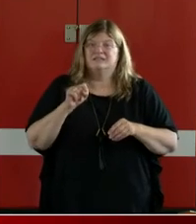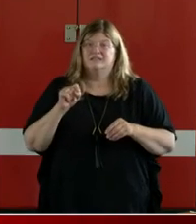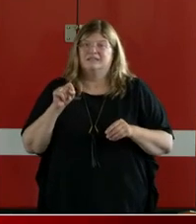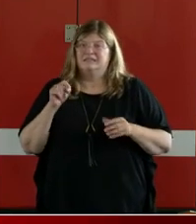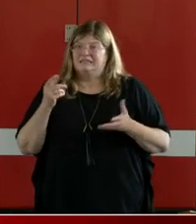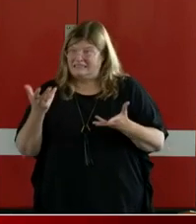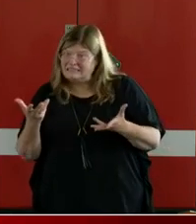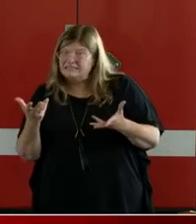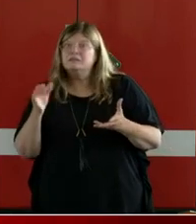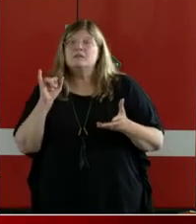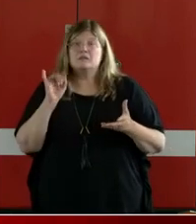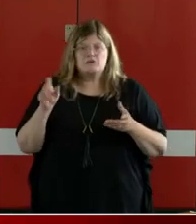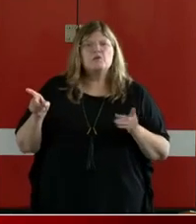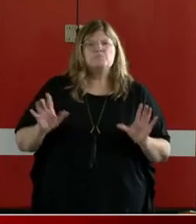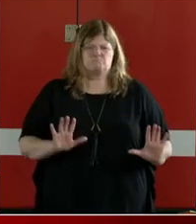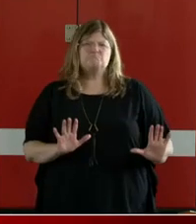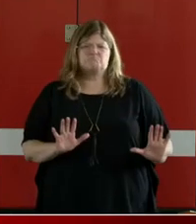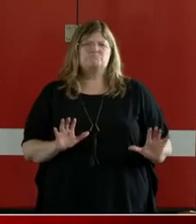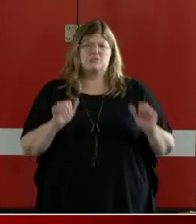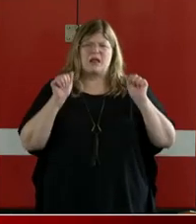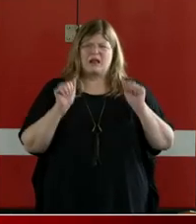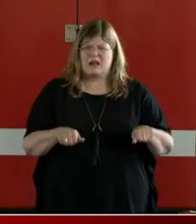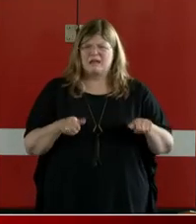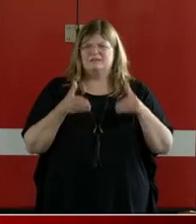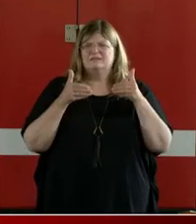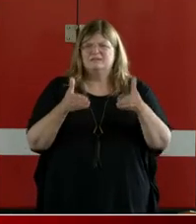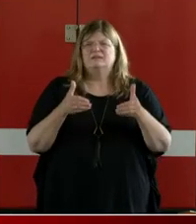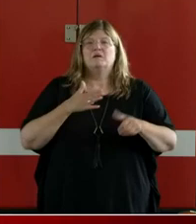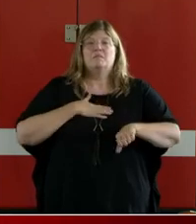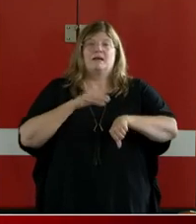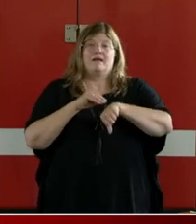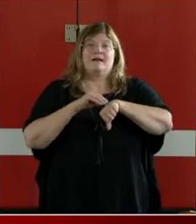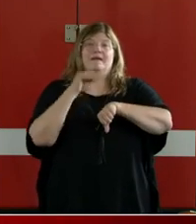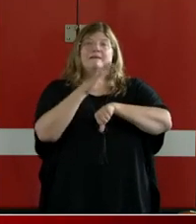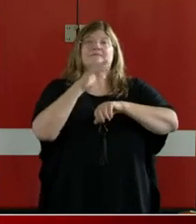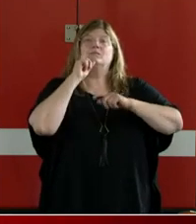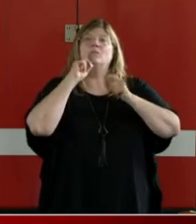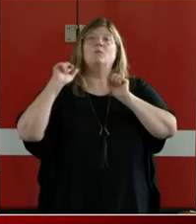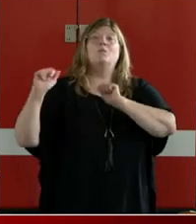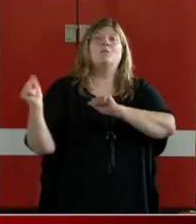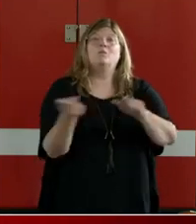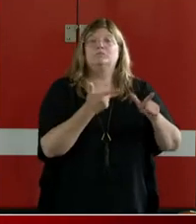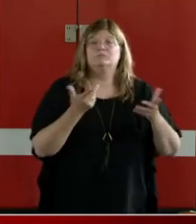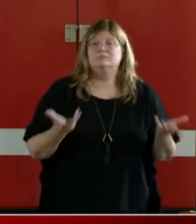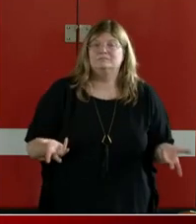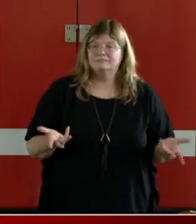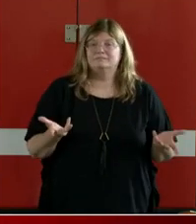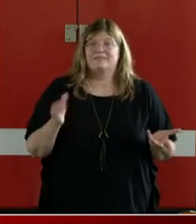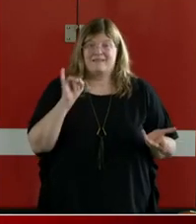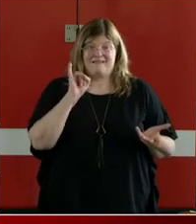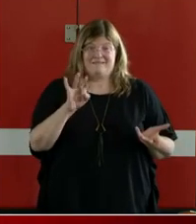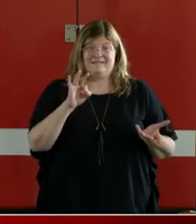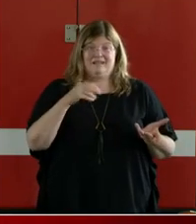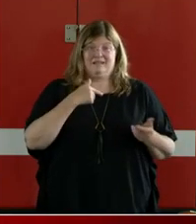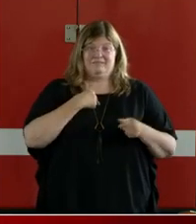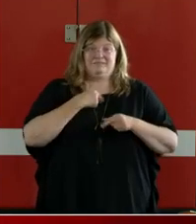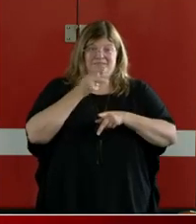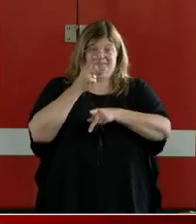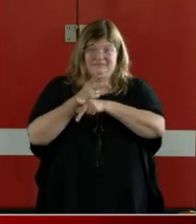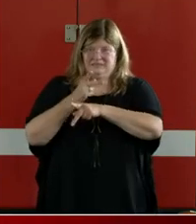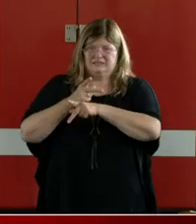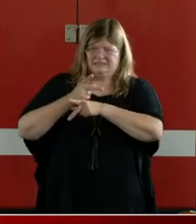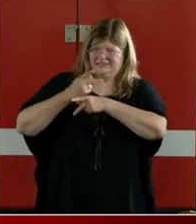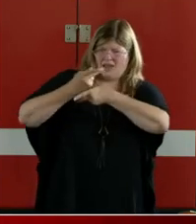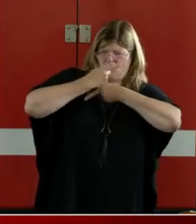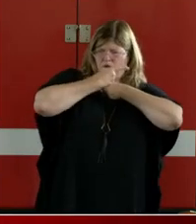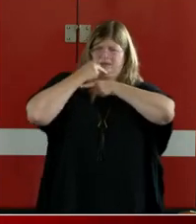lead this department. The advice I have for everybody is this. If we take care of each other and we take care of our